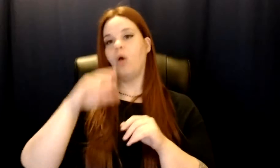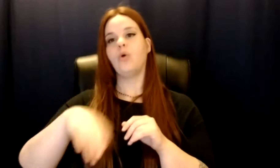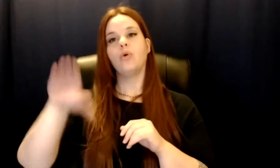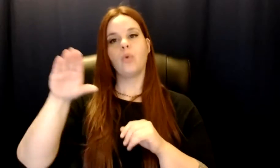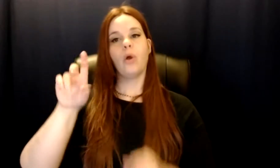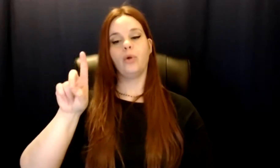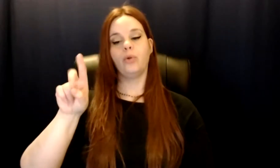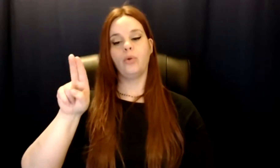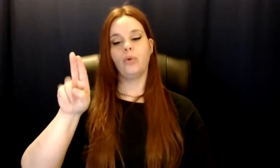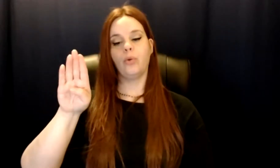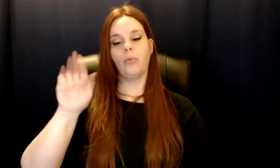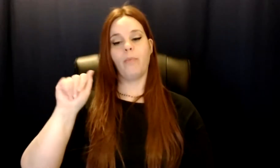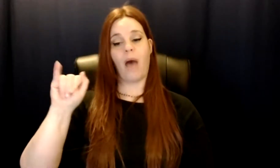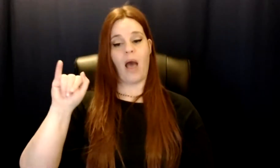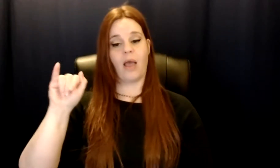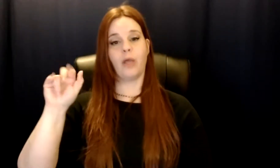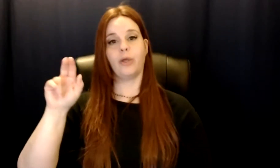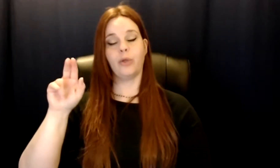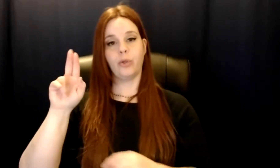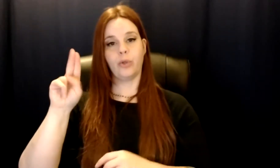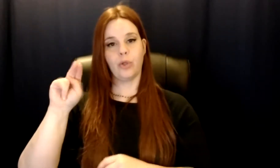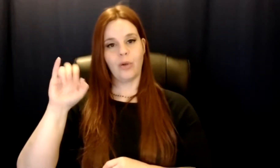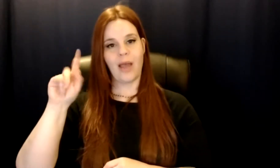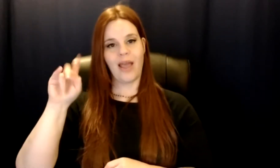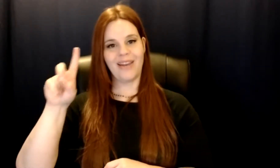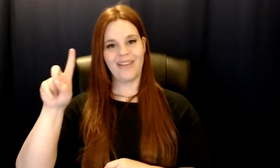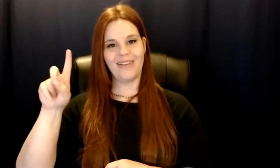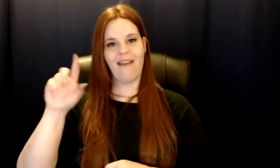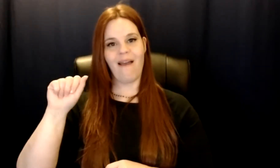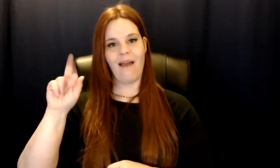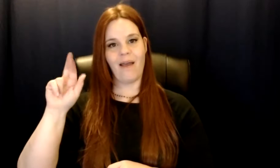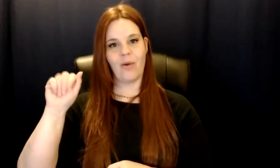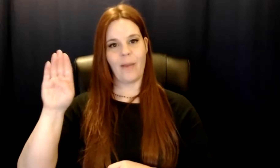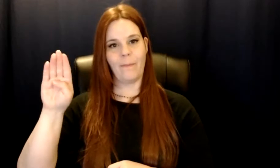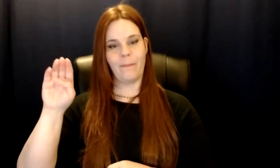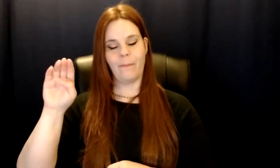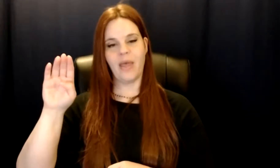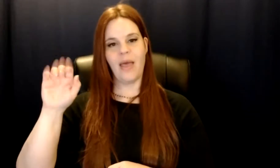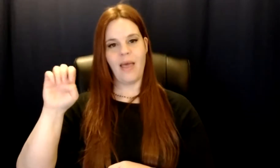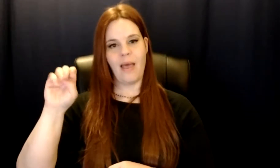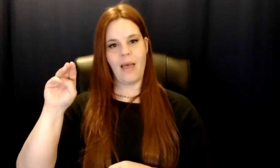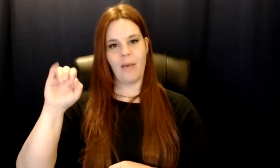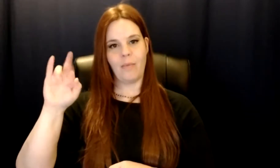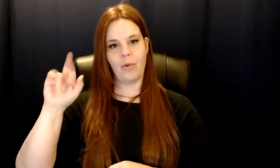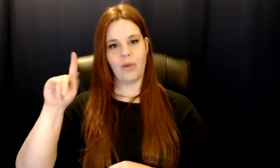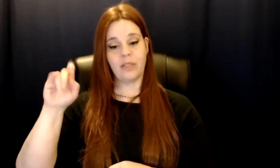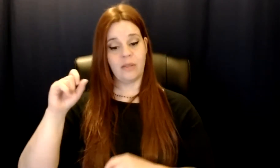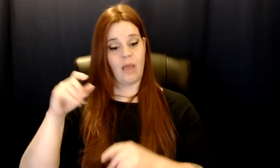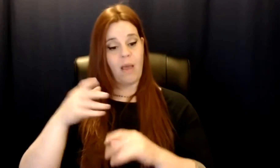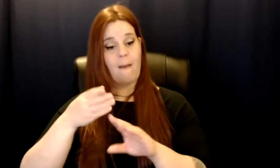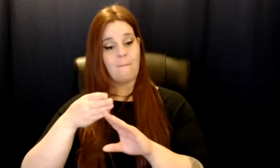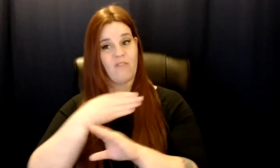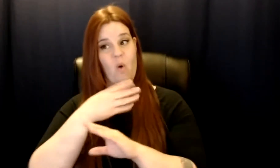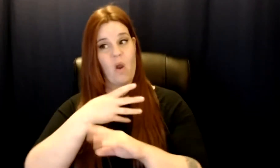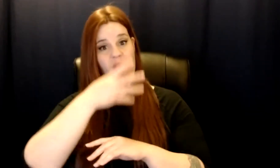United Arab Emirates. Before migrating to the US, I had no exposure to what